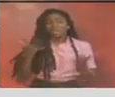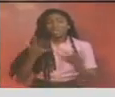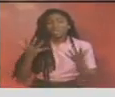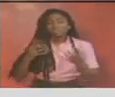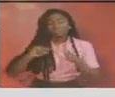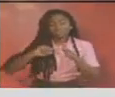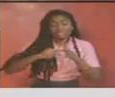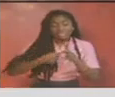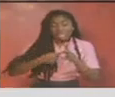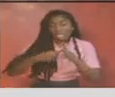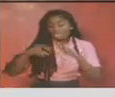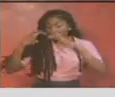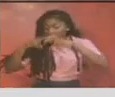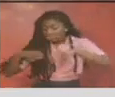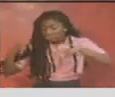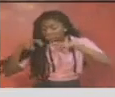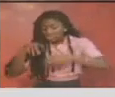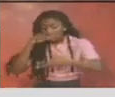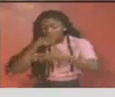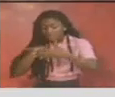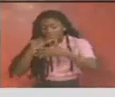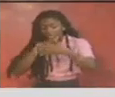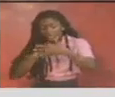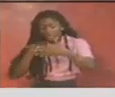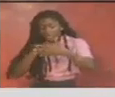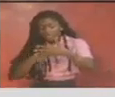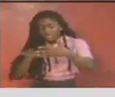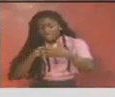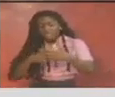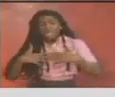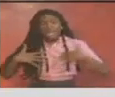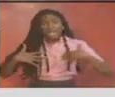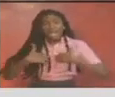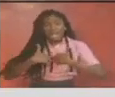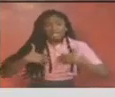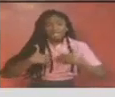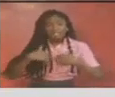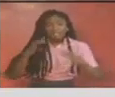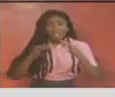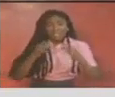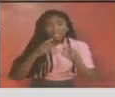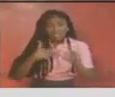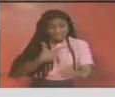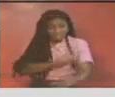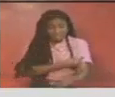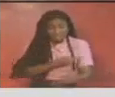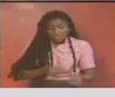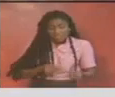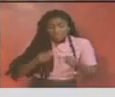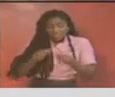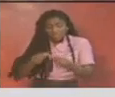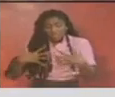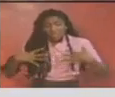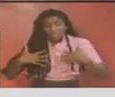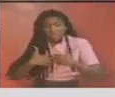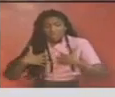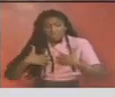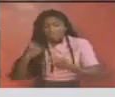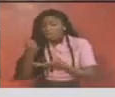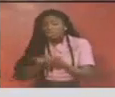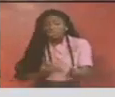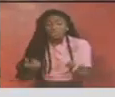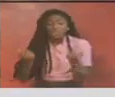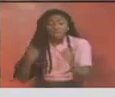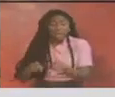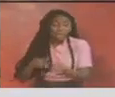the reactions seen in terms of the immune response, and that informs vaccine efficacy in